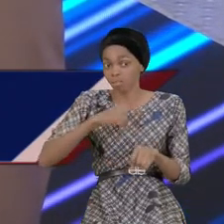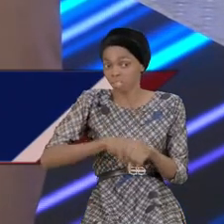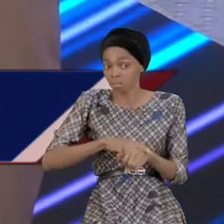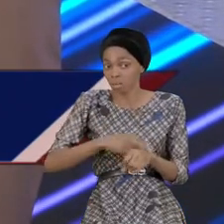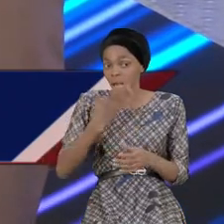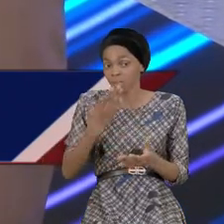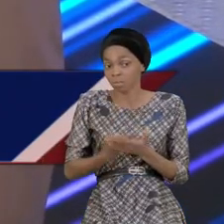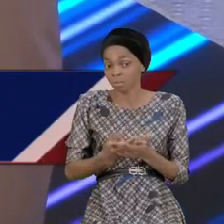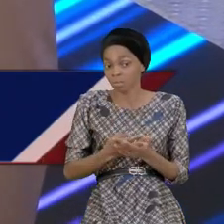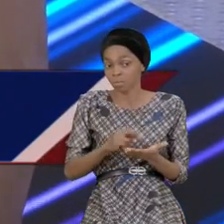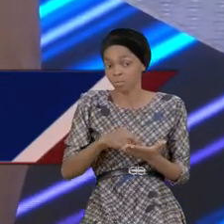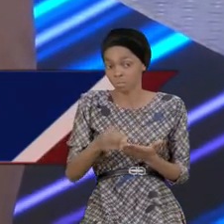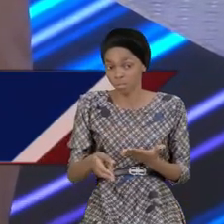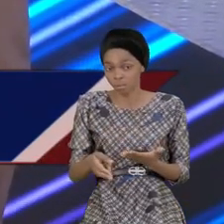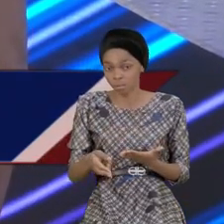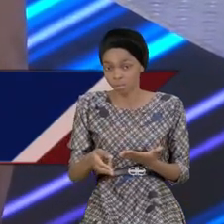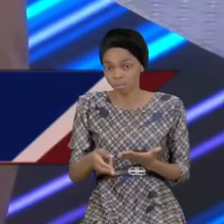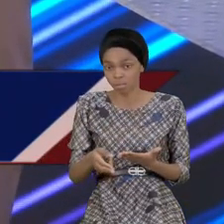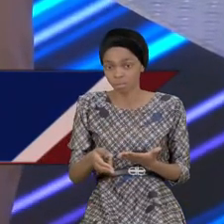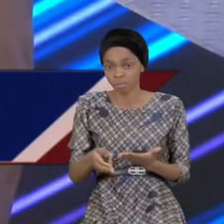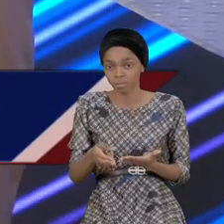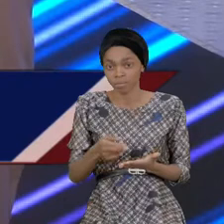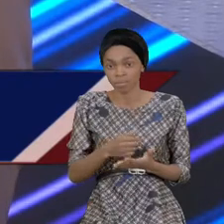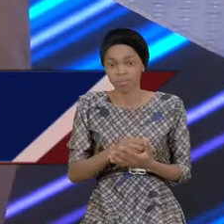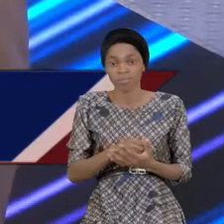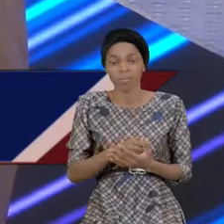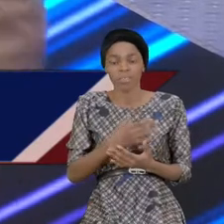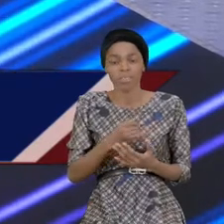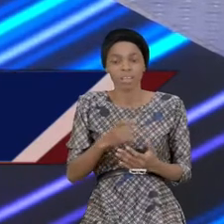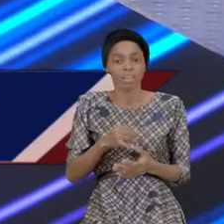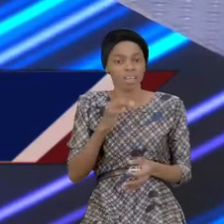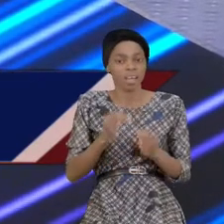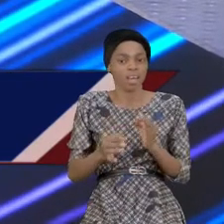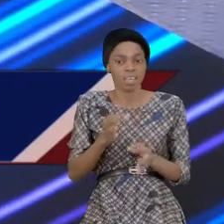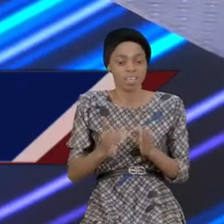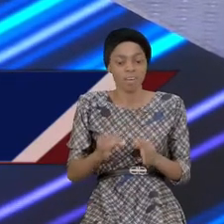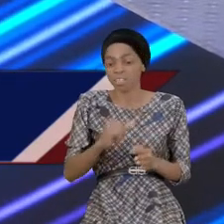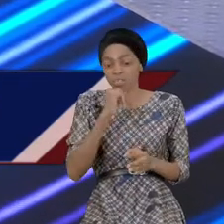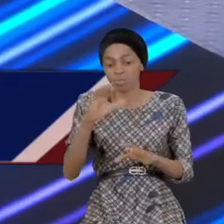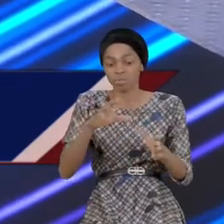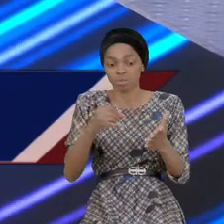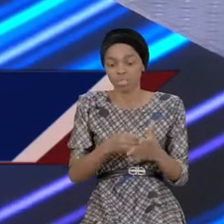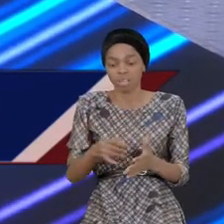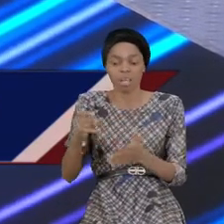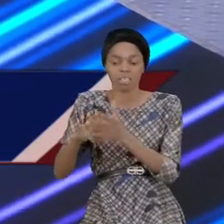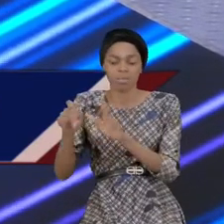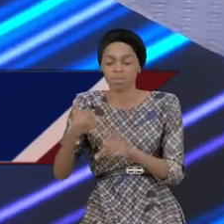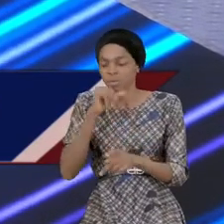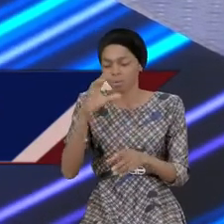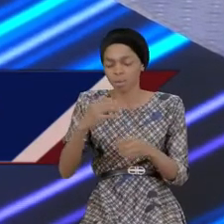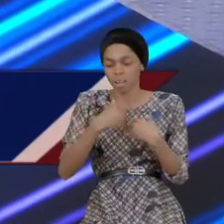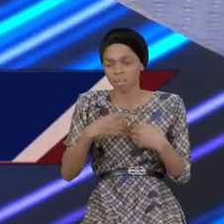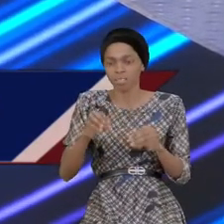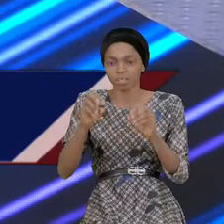for that, I wouldn't have got that opportunity. If I didn't strive for that, they wouldn't